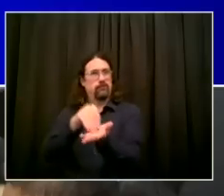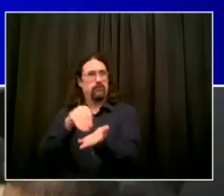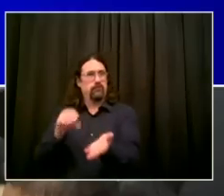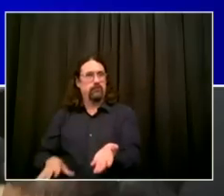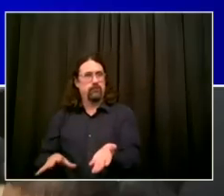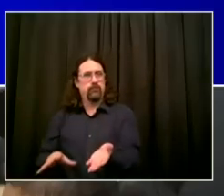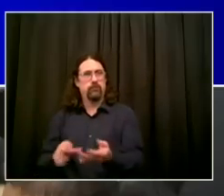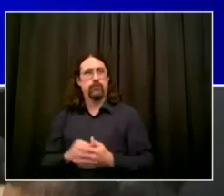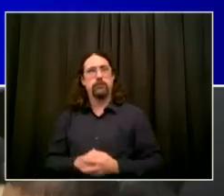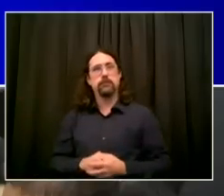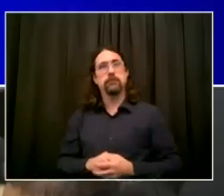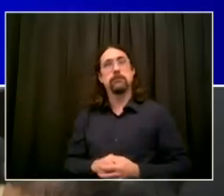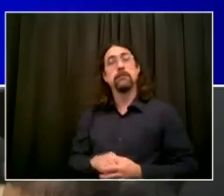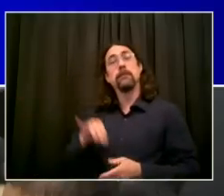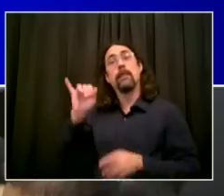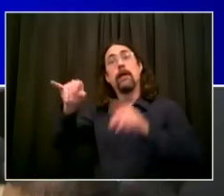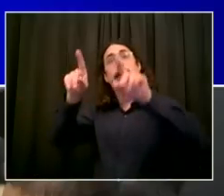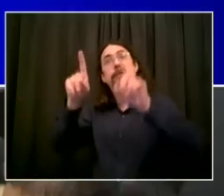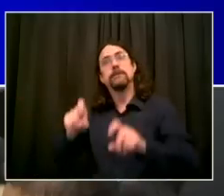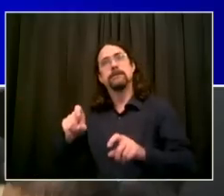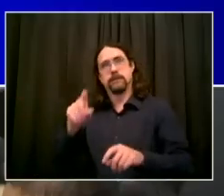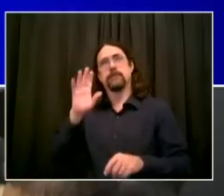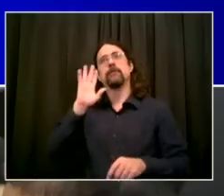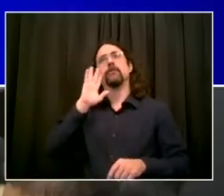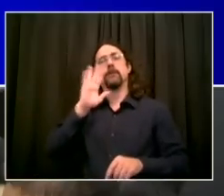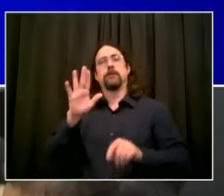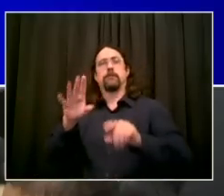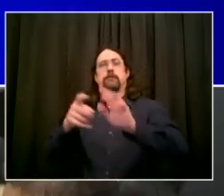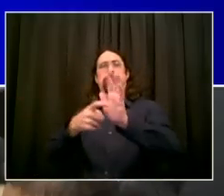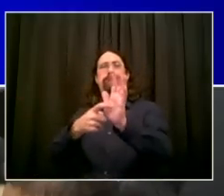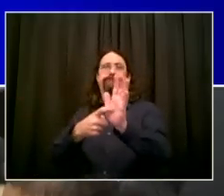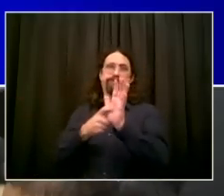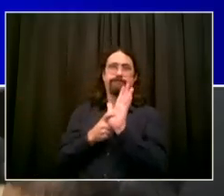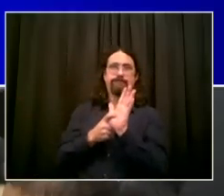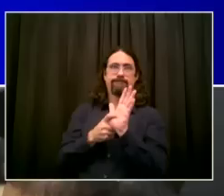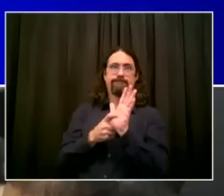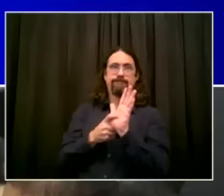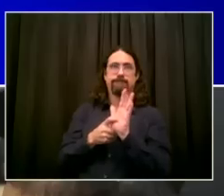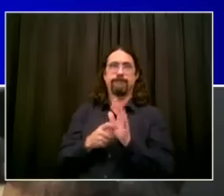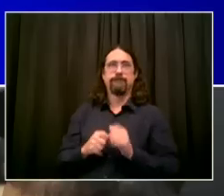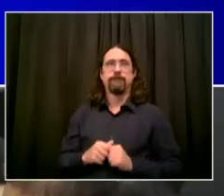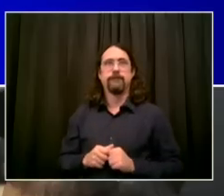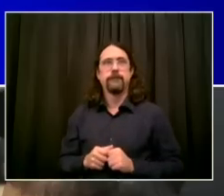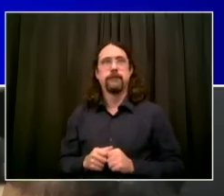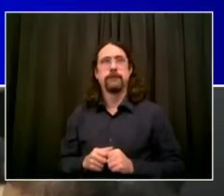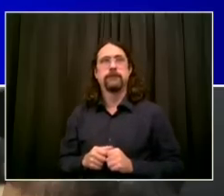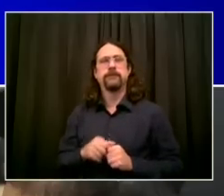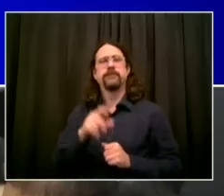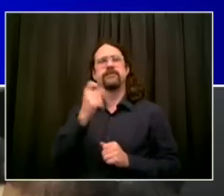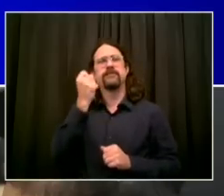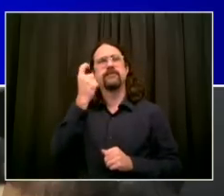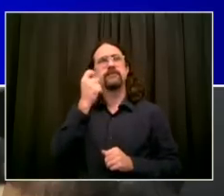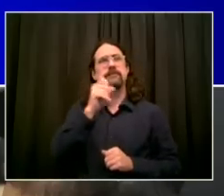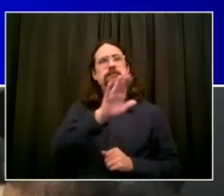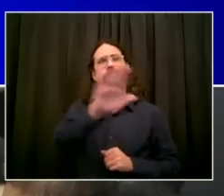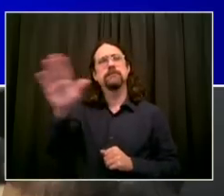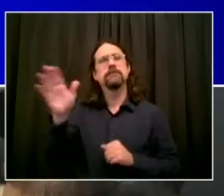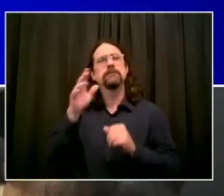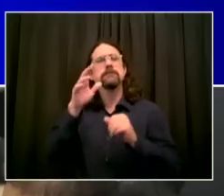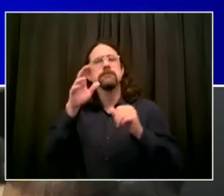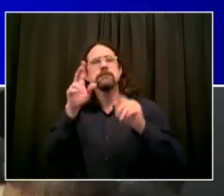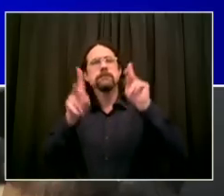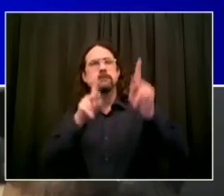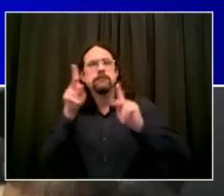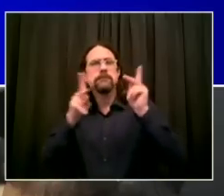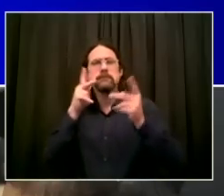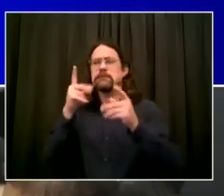clear. And we have sent out the forms to parents, both online and in paper, to sign up